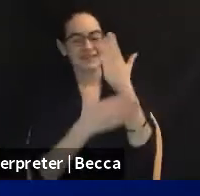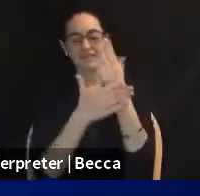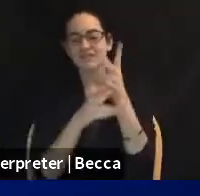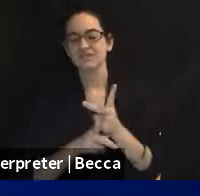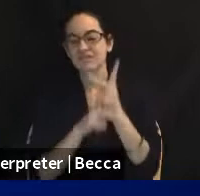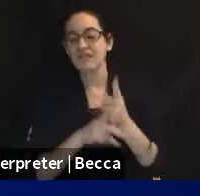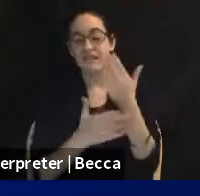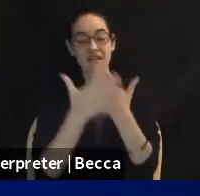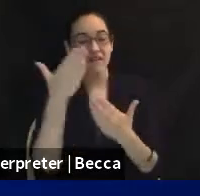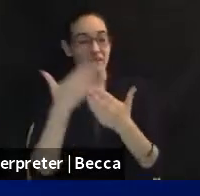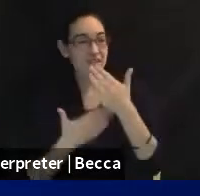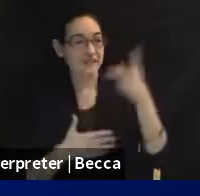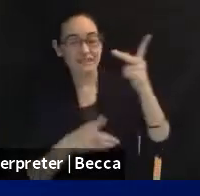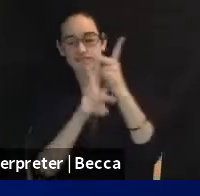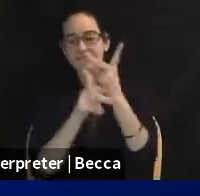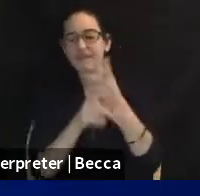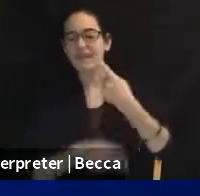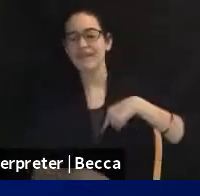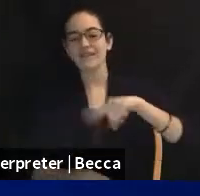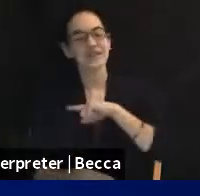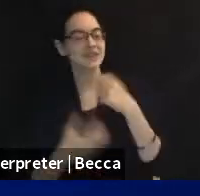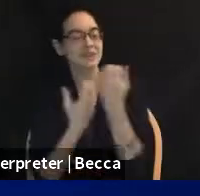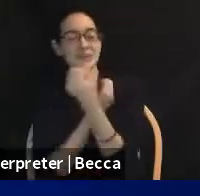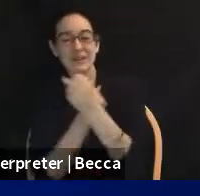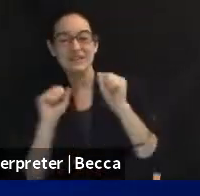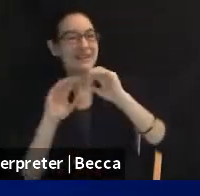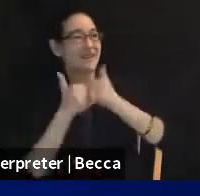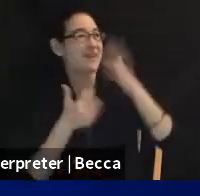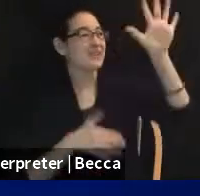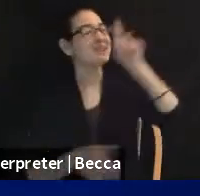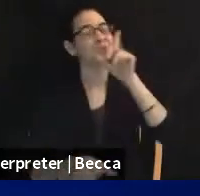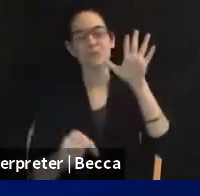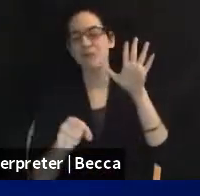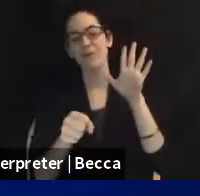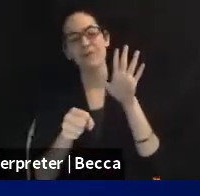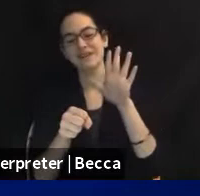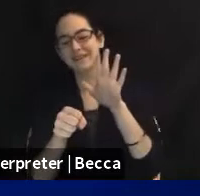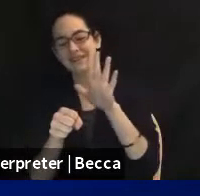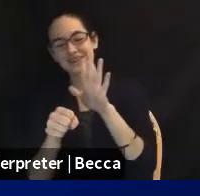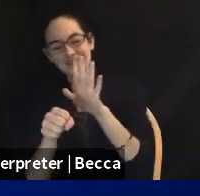They hold us safe within his promise.